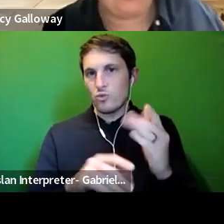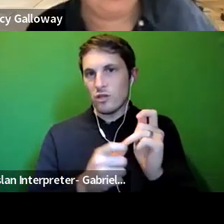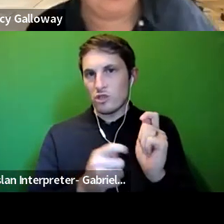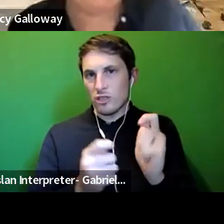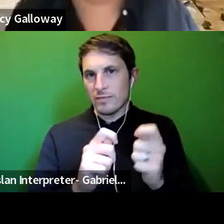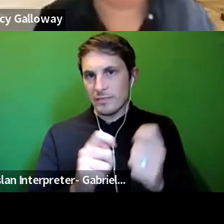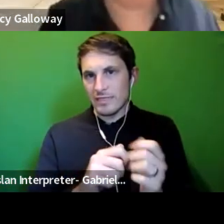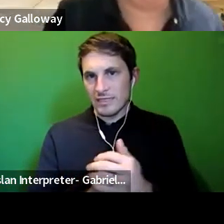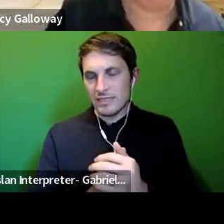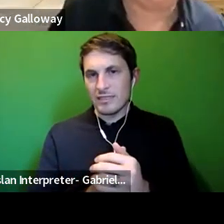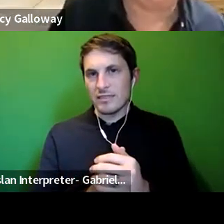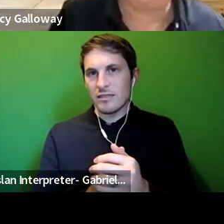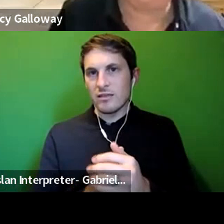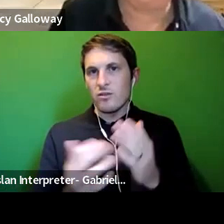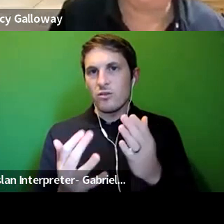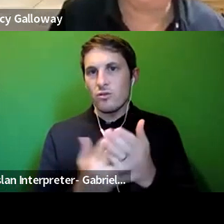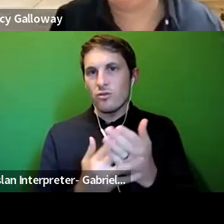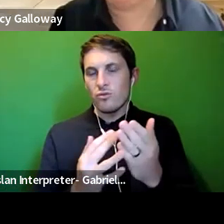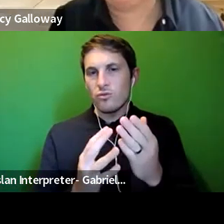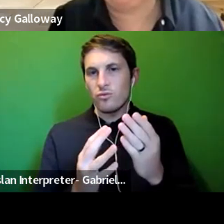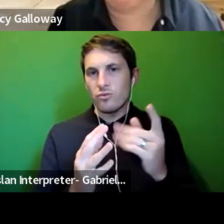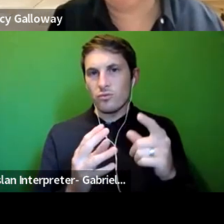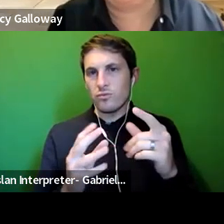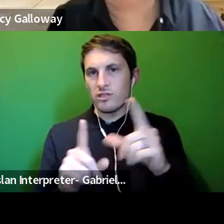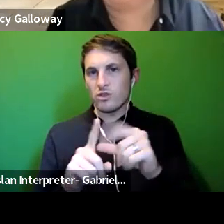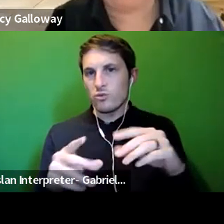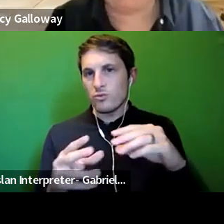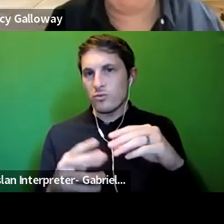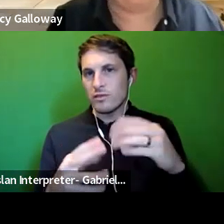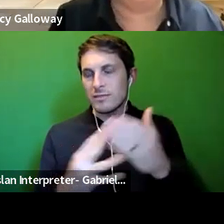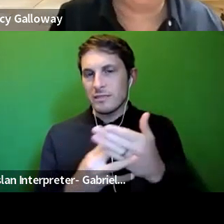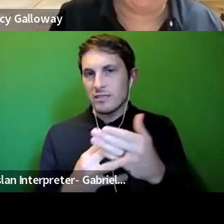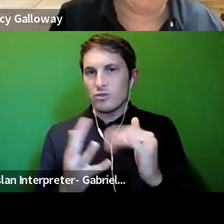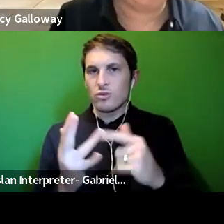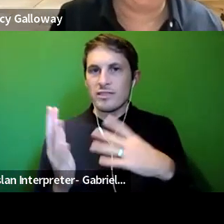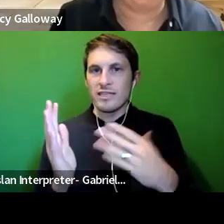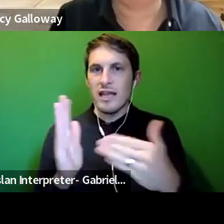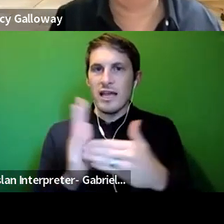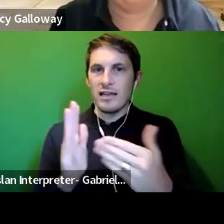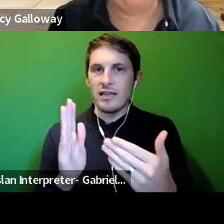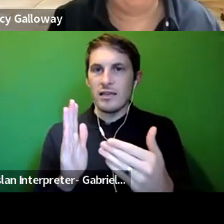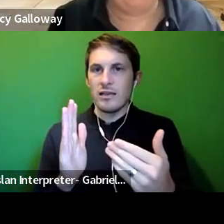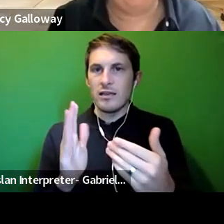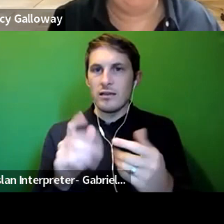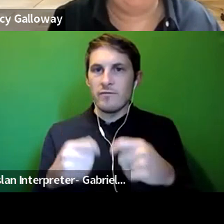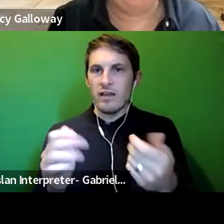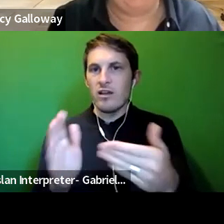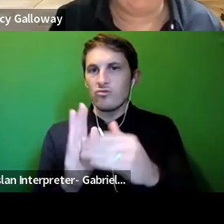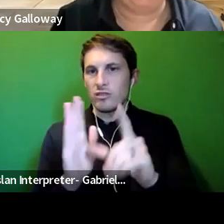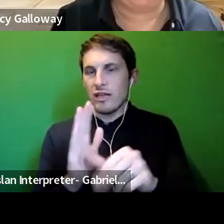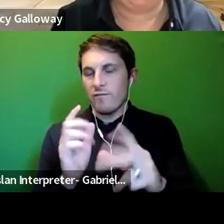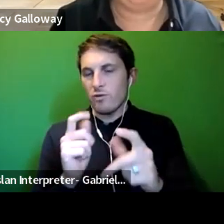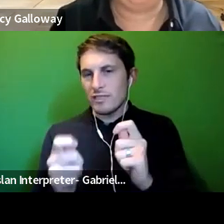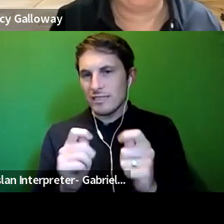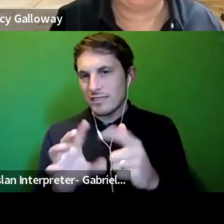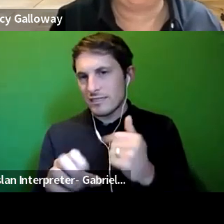and through accessible digital accessibility, so adding extra time on for tests, etc. And